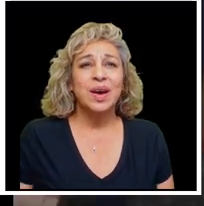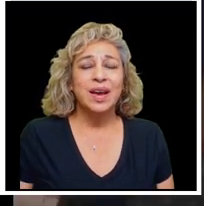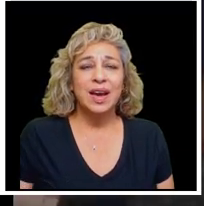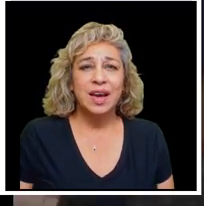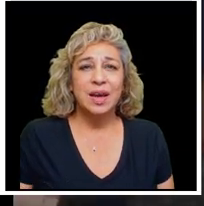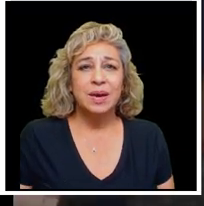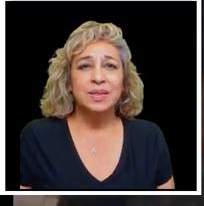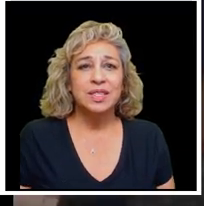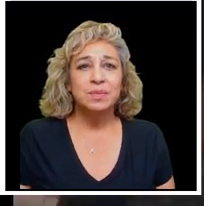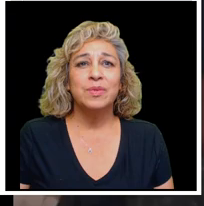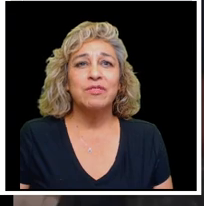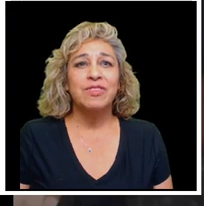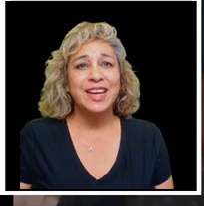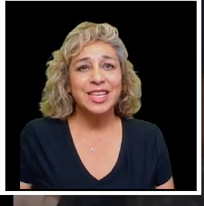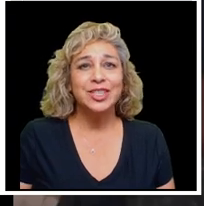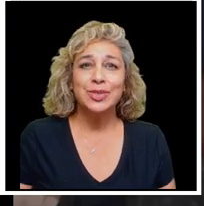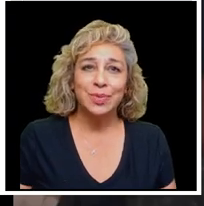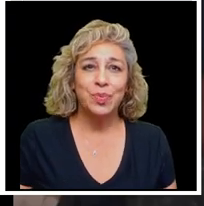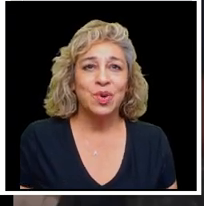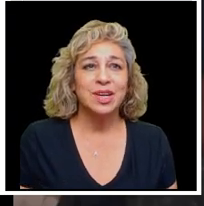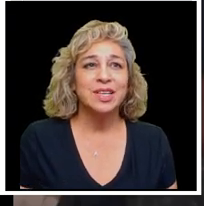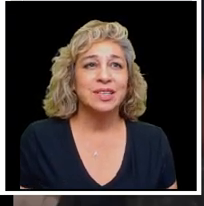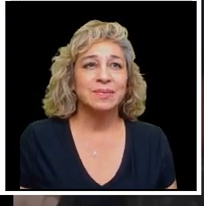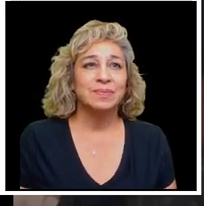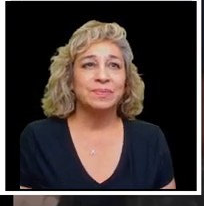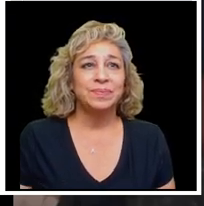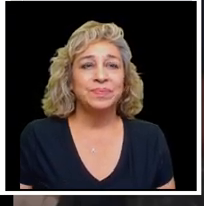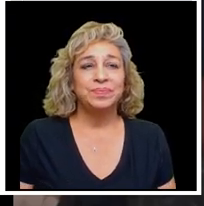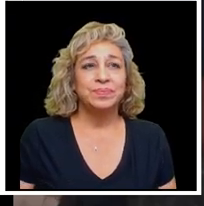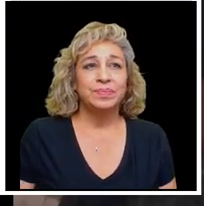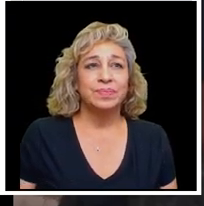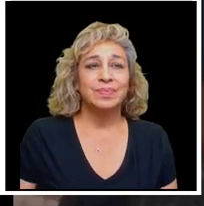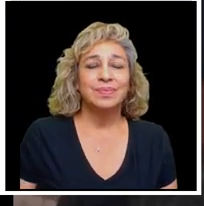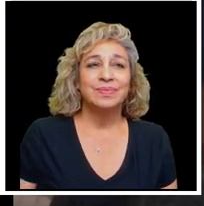you some financial support